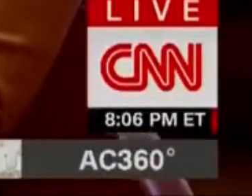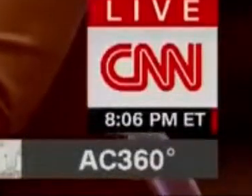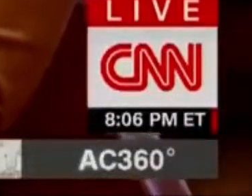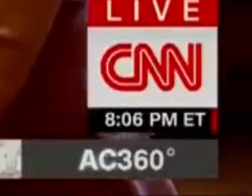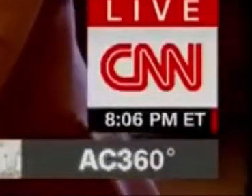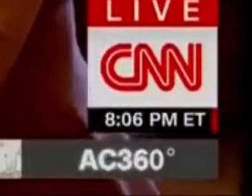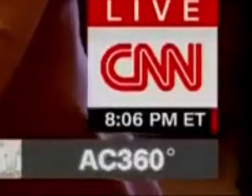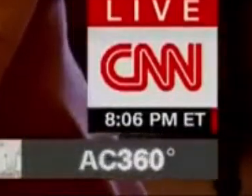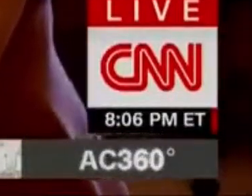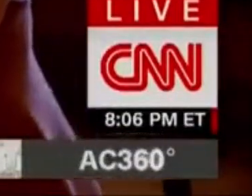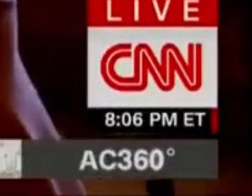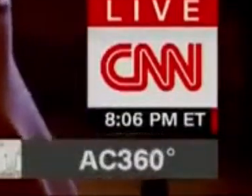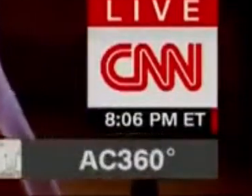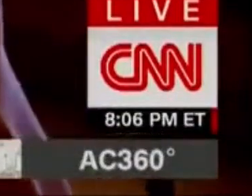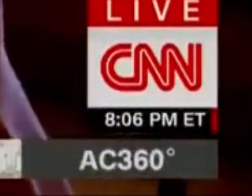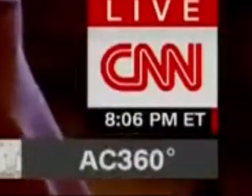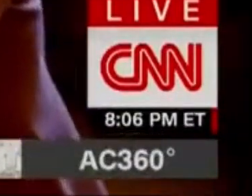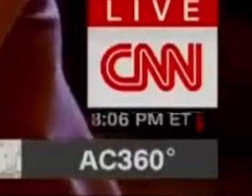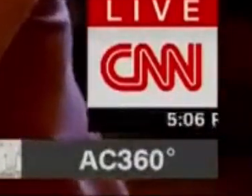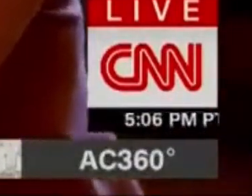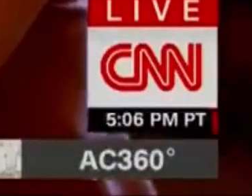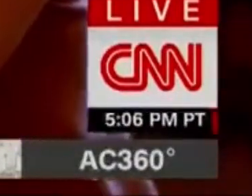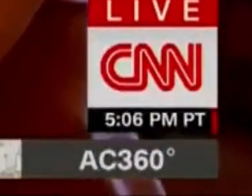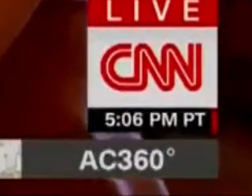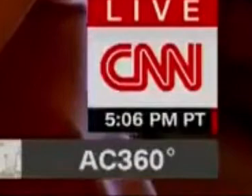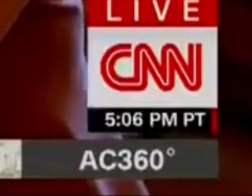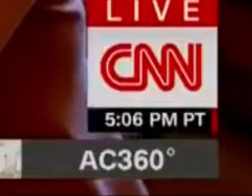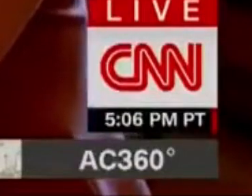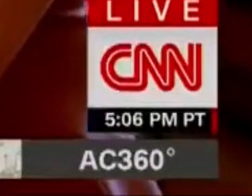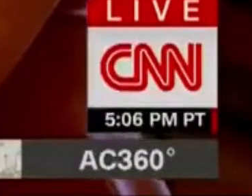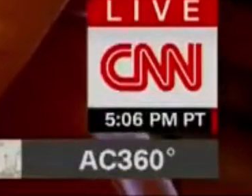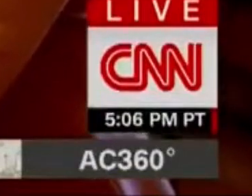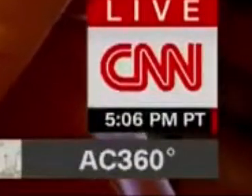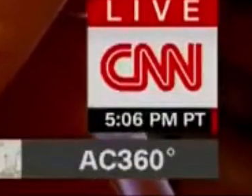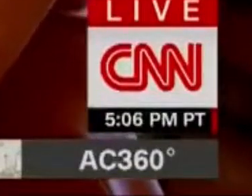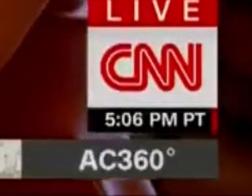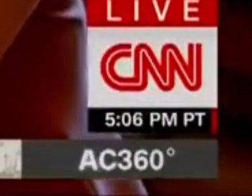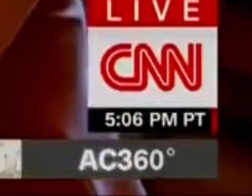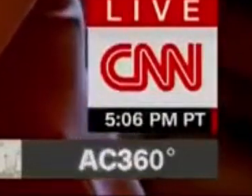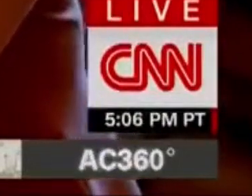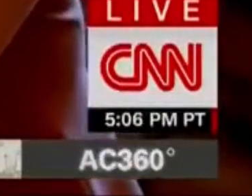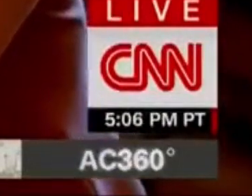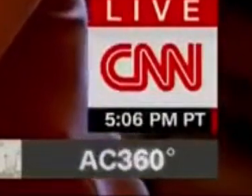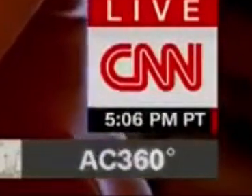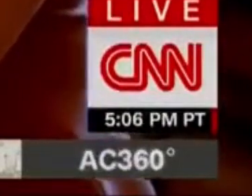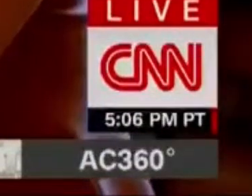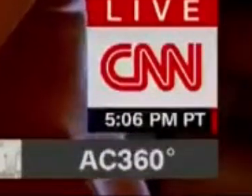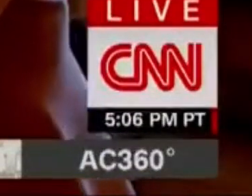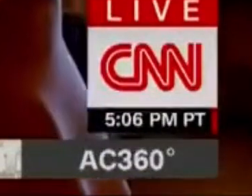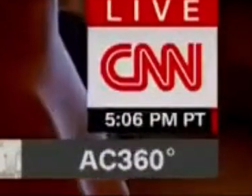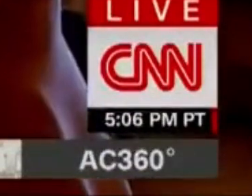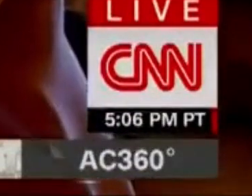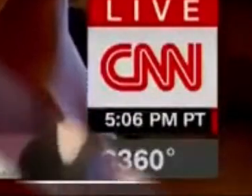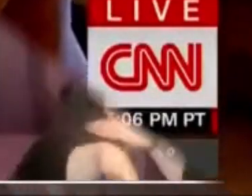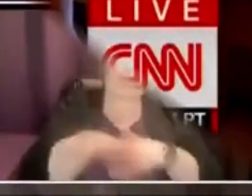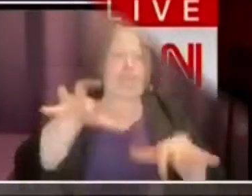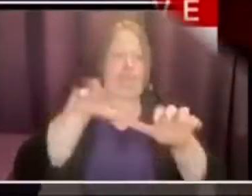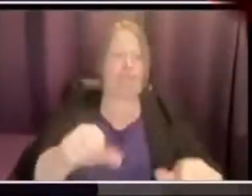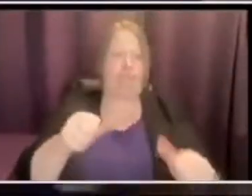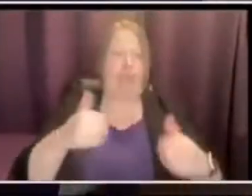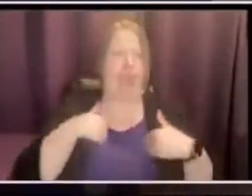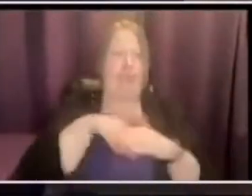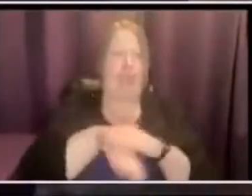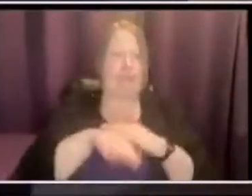would pay to see that. I've been waiting for this, for trespassing on the Capitol grounds. I'm going to punch him out, and I'm going to go to jail, and I'm going to be